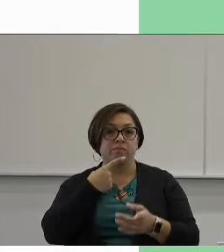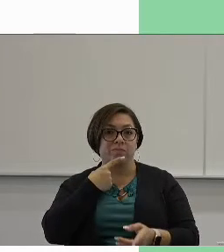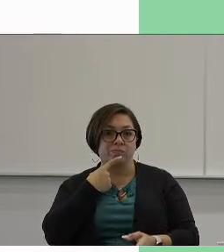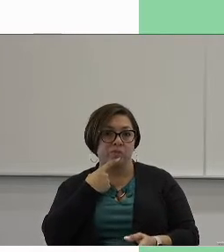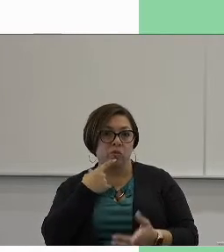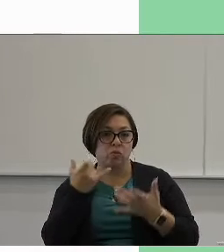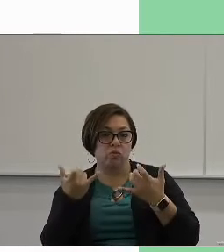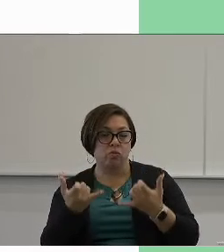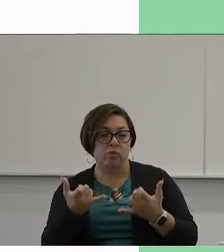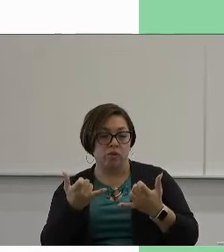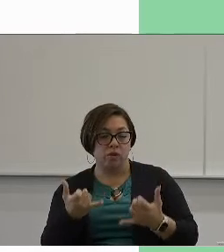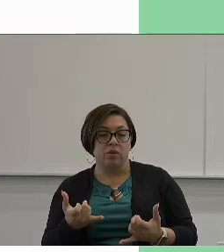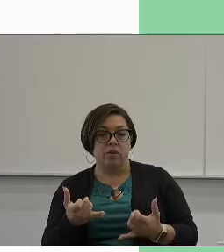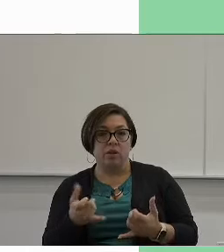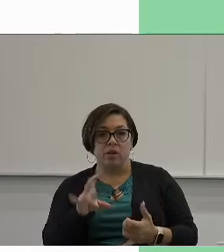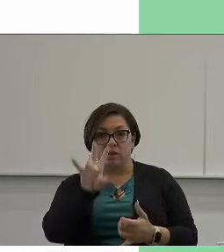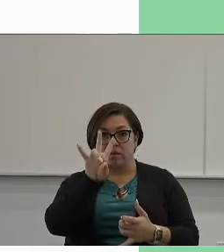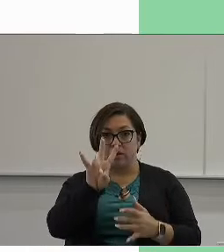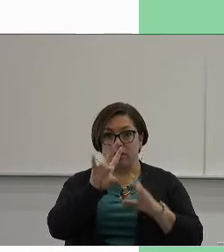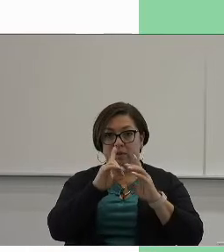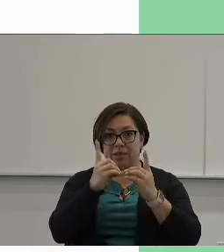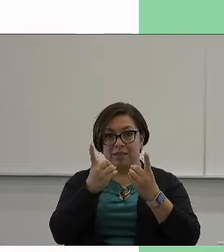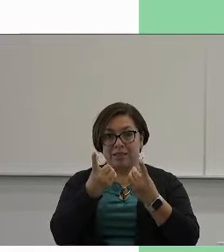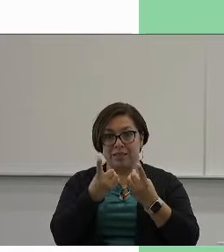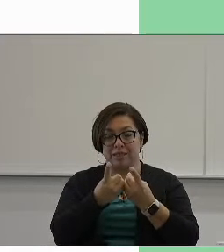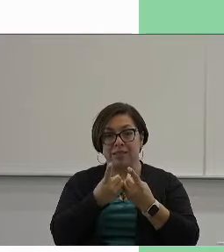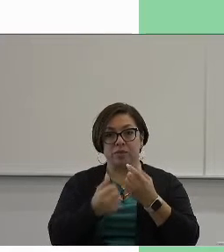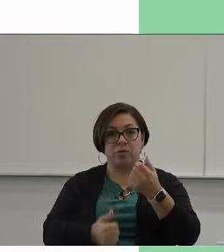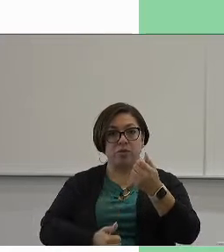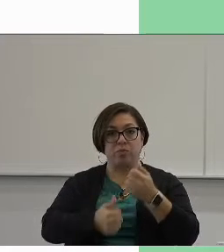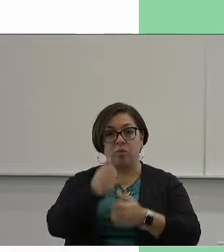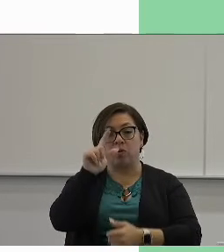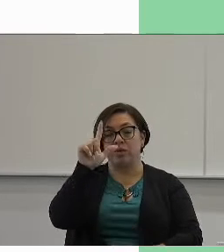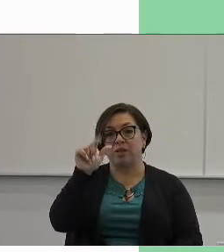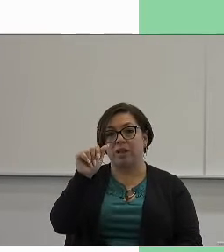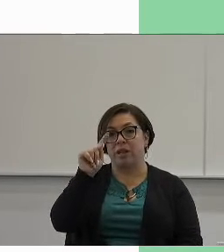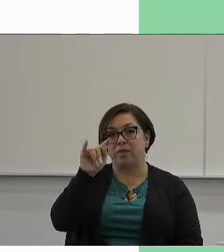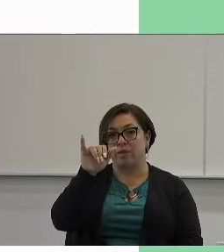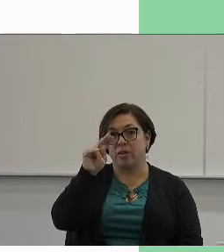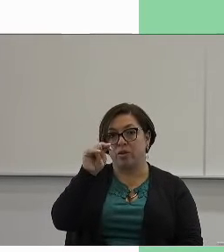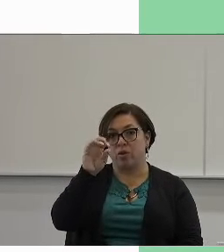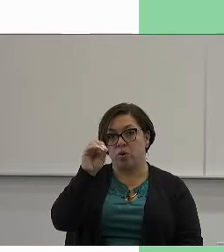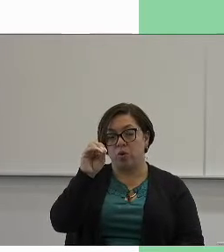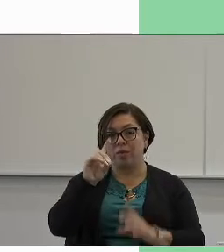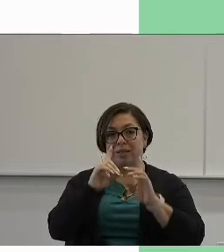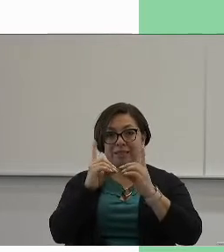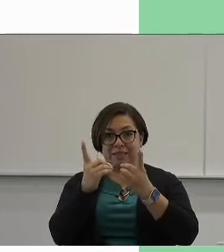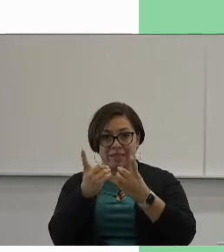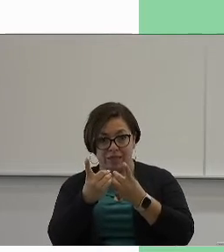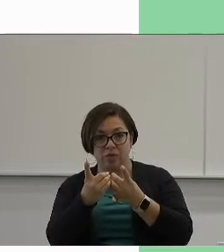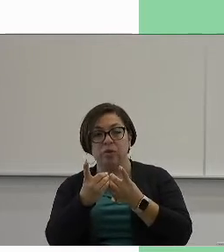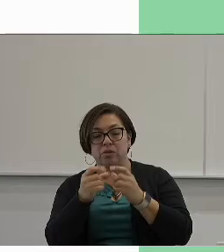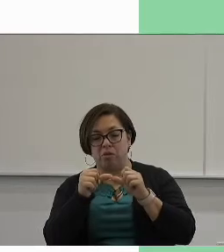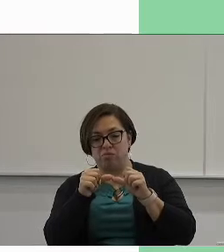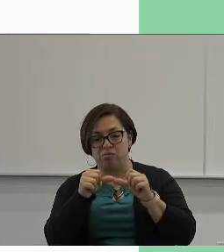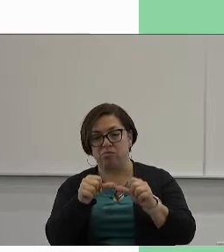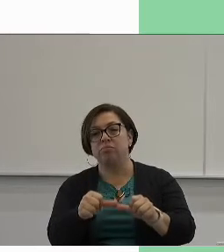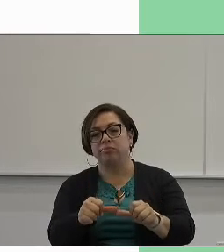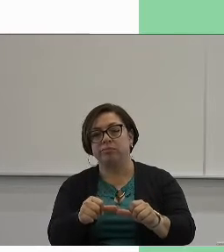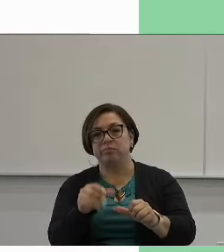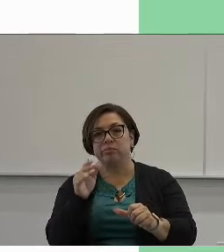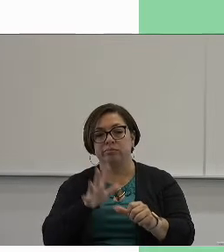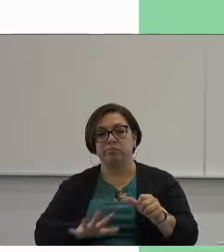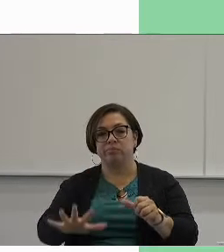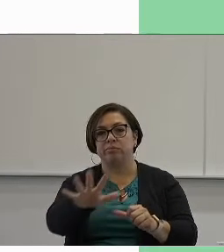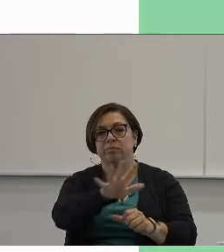currently the 7 districts are each majority Latino districts. And that'll remain consistent through any of the plans that you